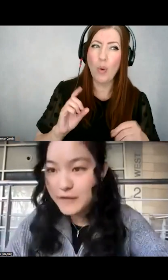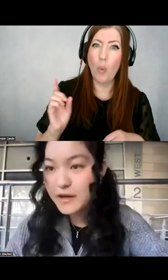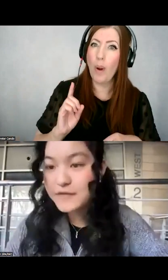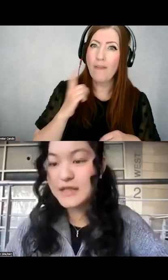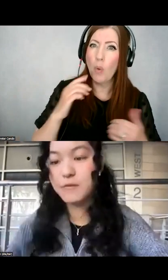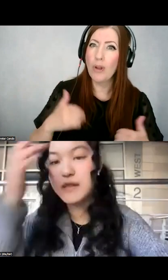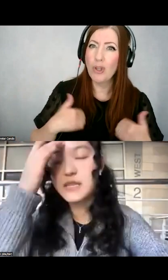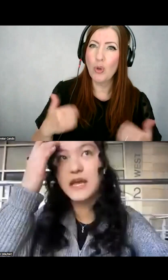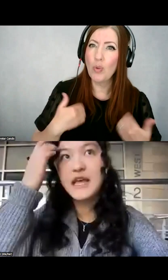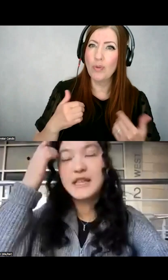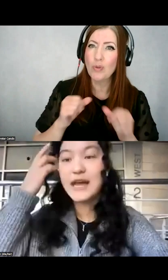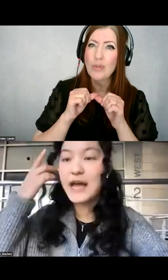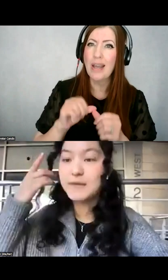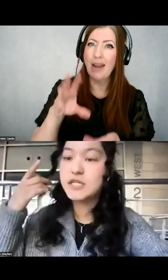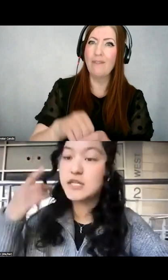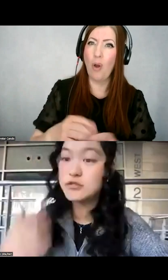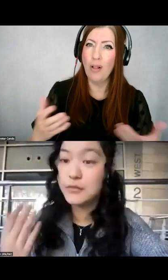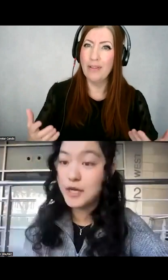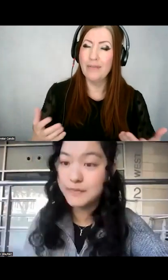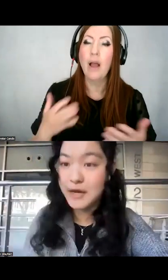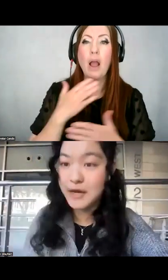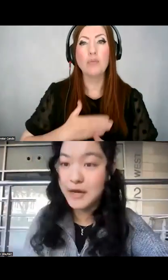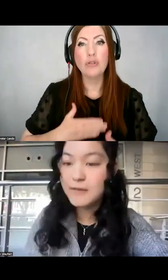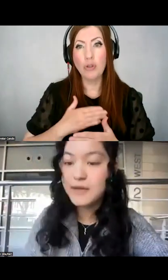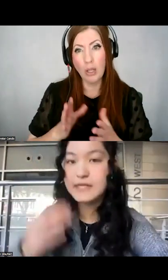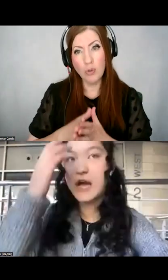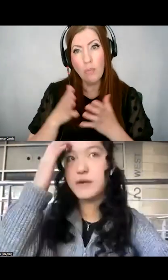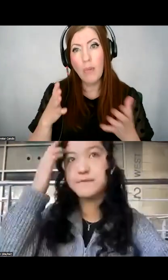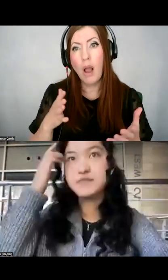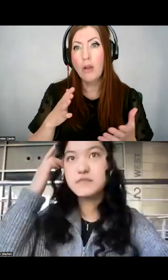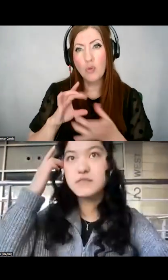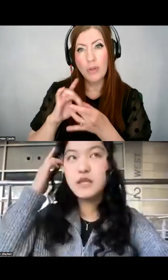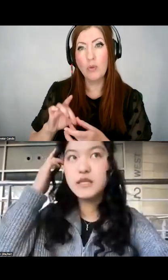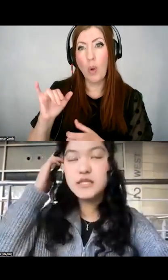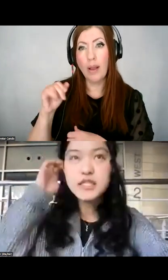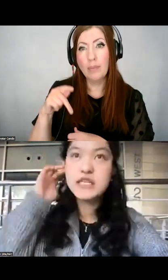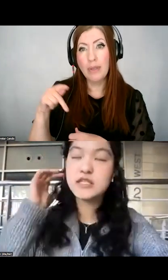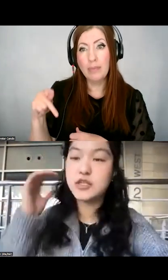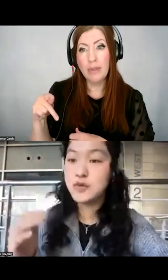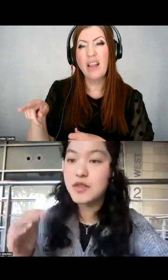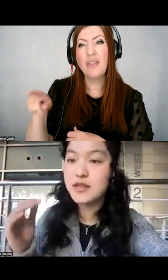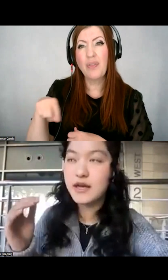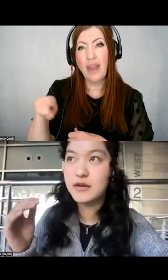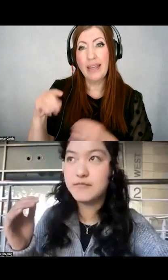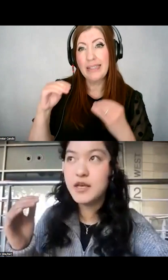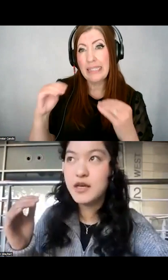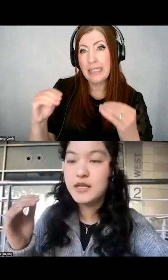to remain involved. And I think one thing that I appreciate so much about YPP is how it teaches